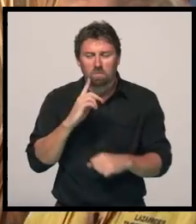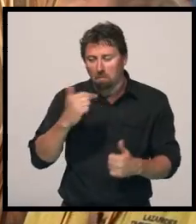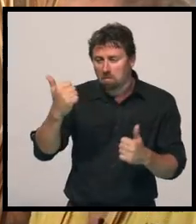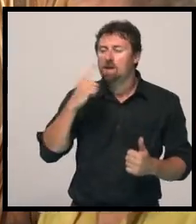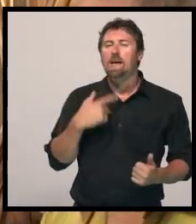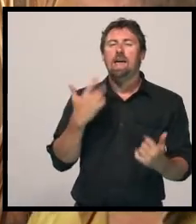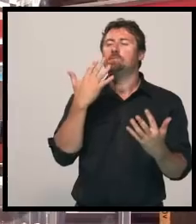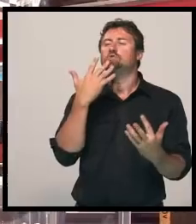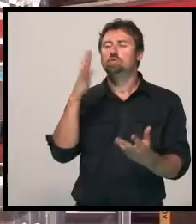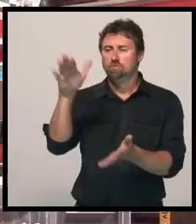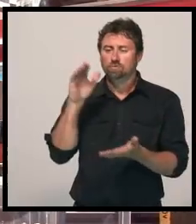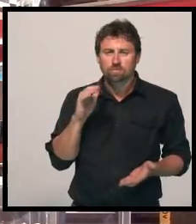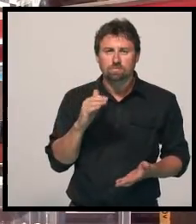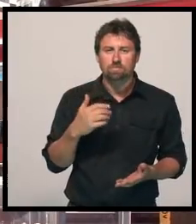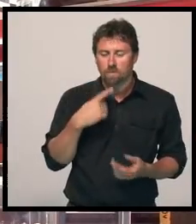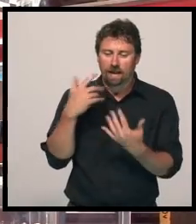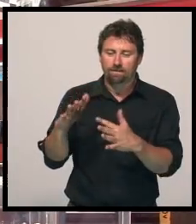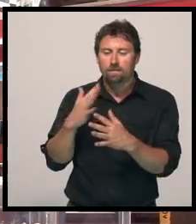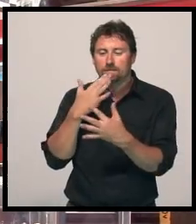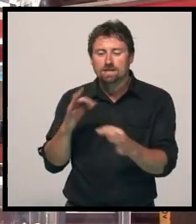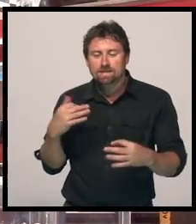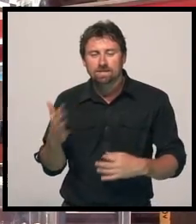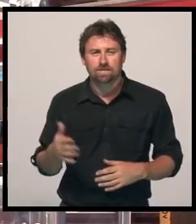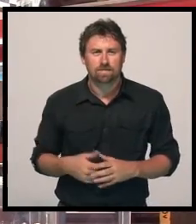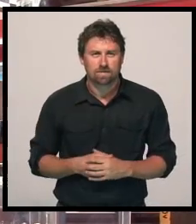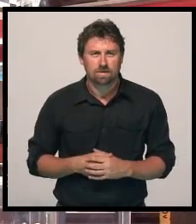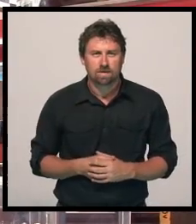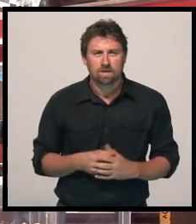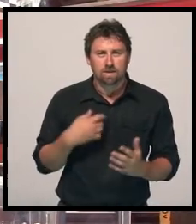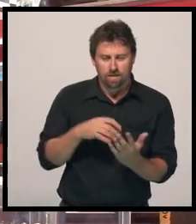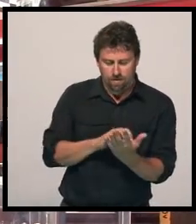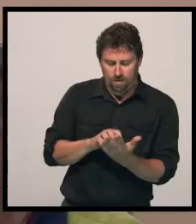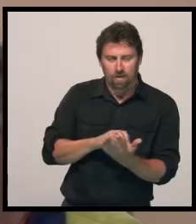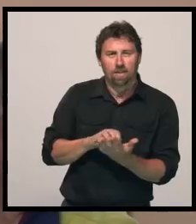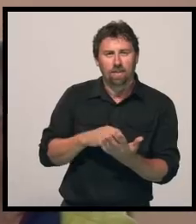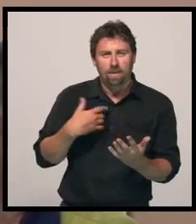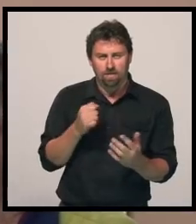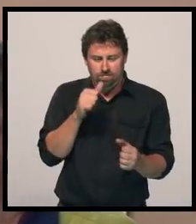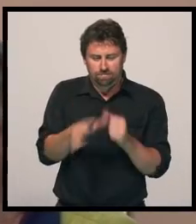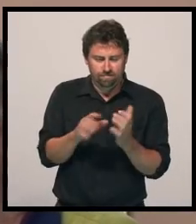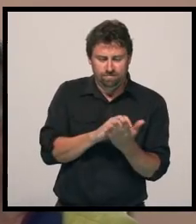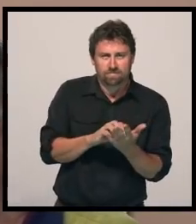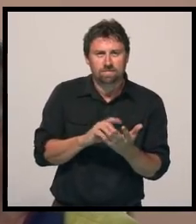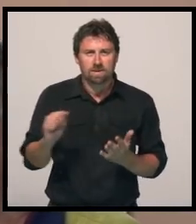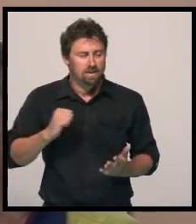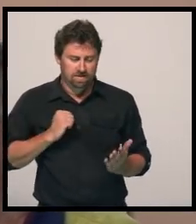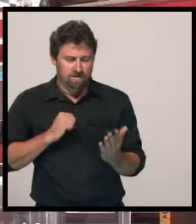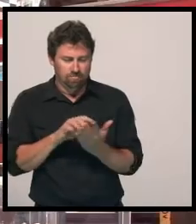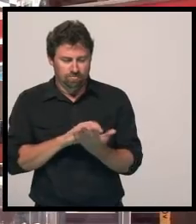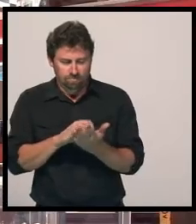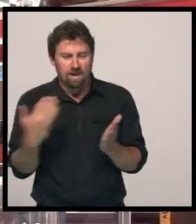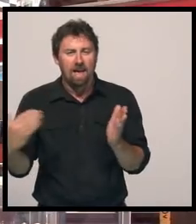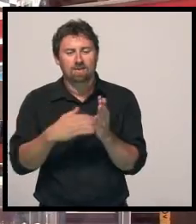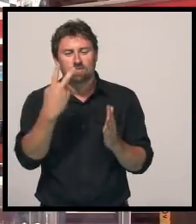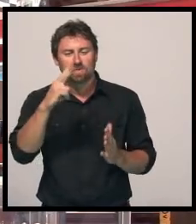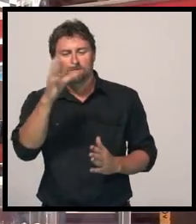I'll leave you in pieces. down to there. Mate, you want to use my calculator, I've got it programmed. How's this programmed too? It adds 20%